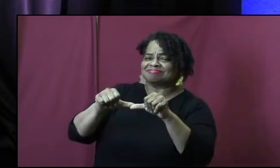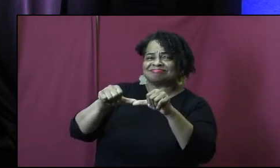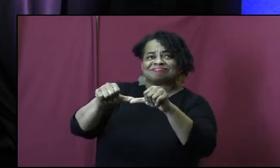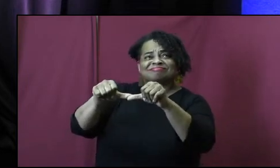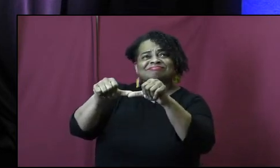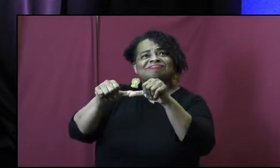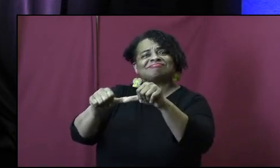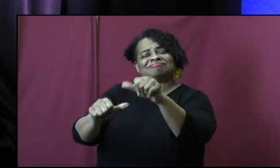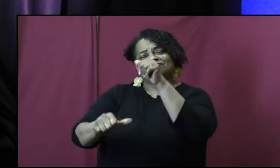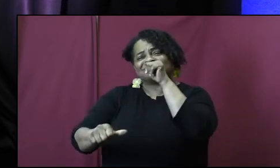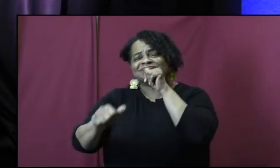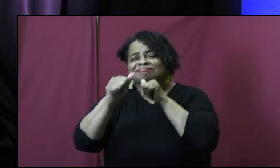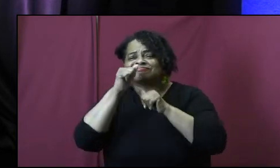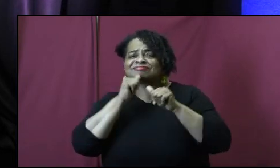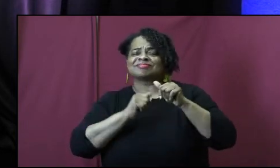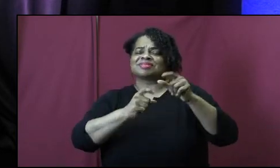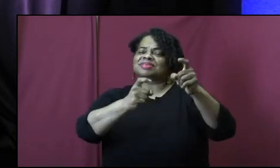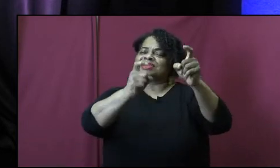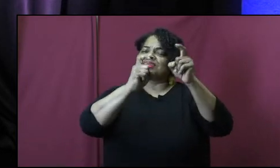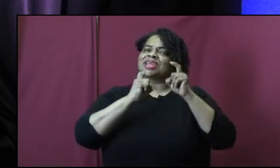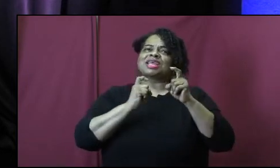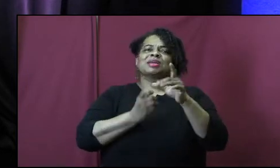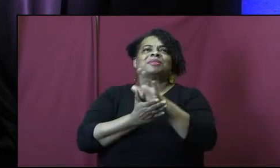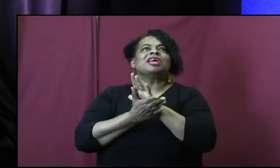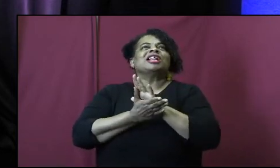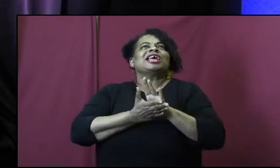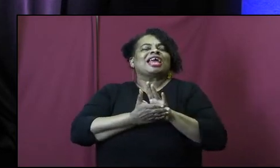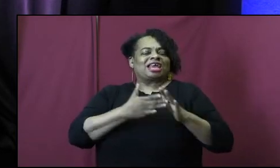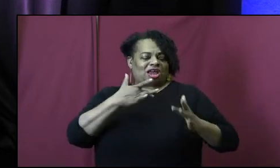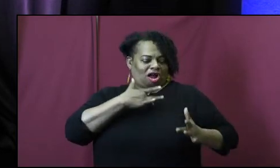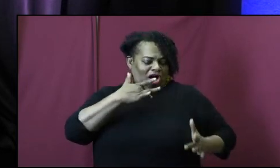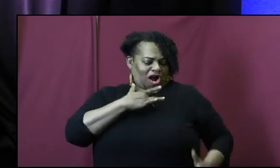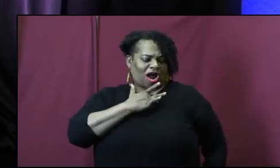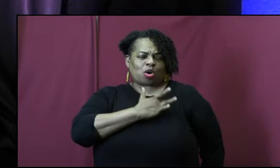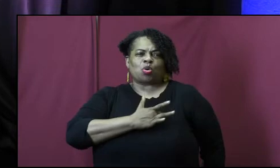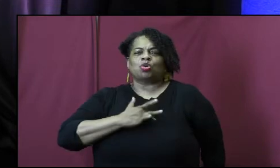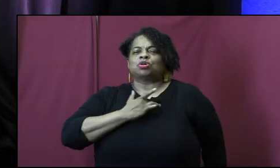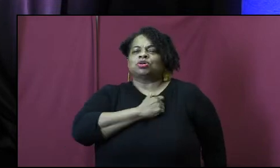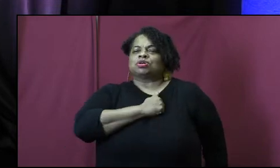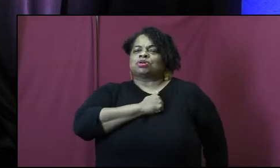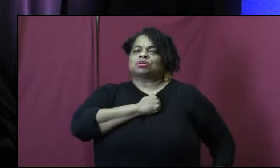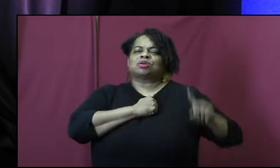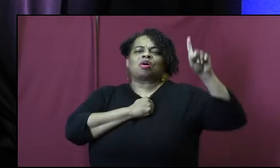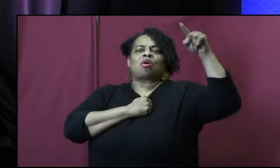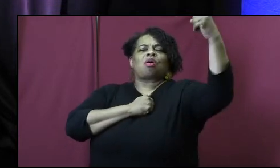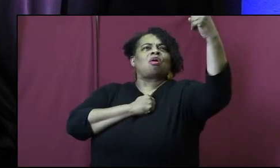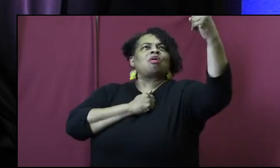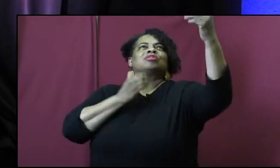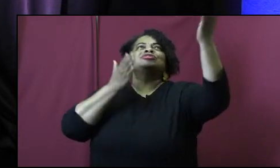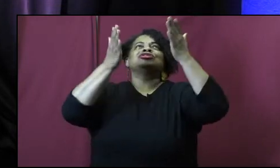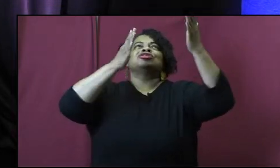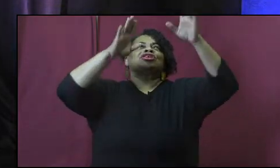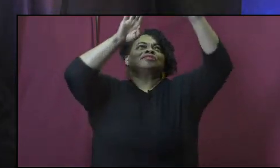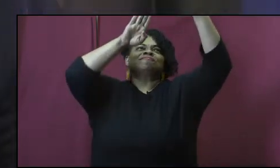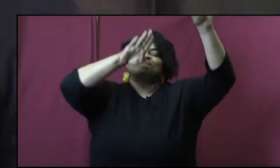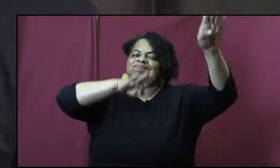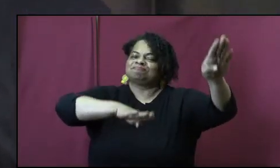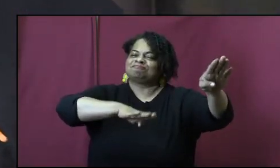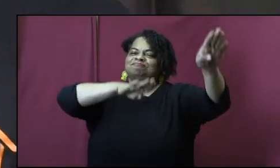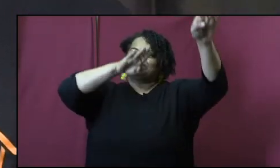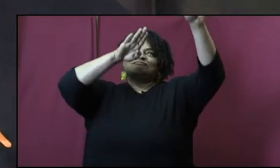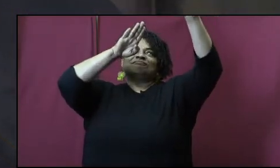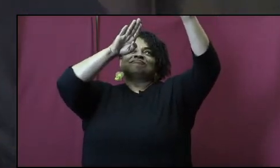clean heart and I will serve nobody but you.